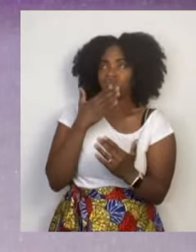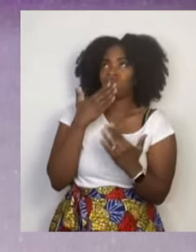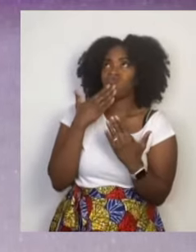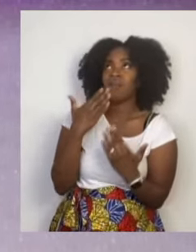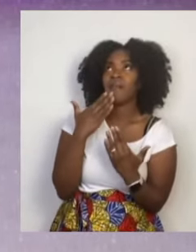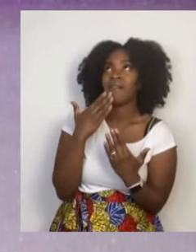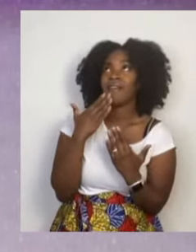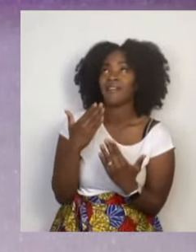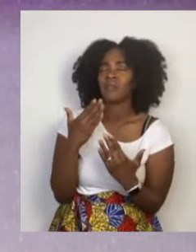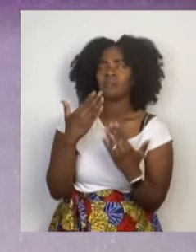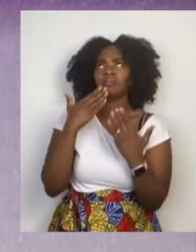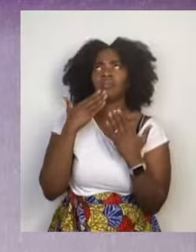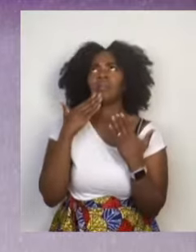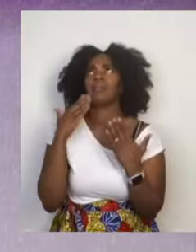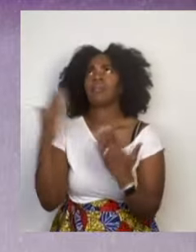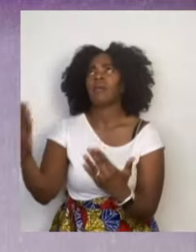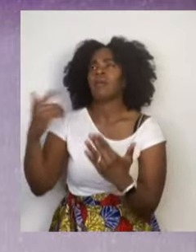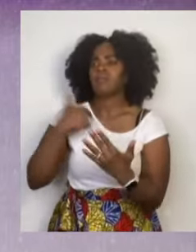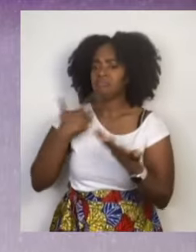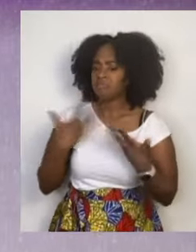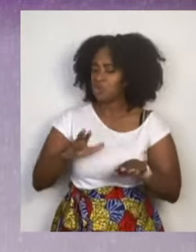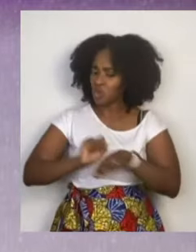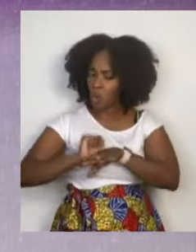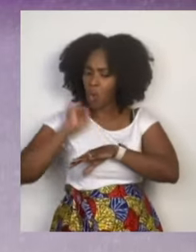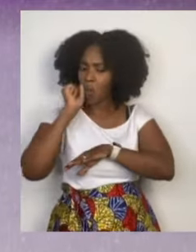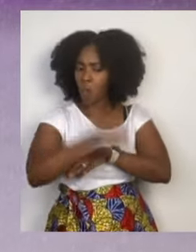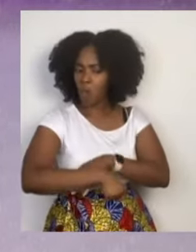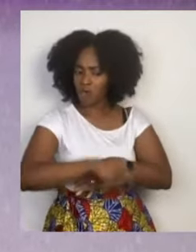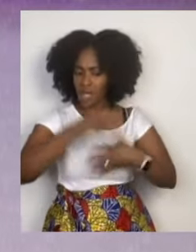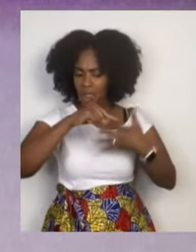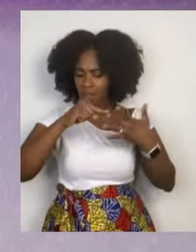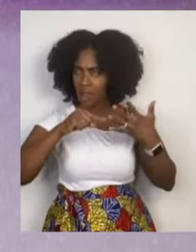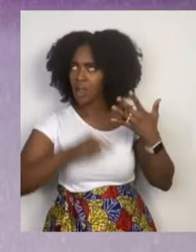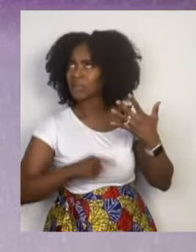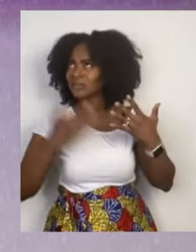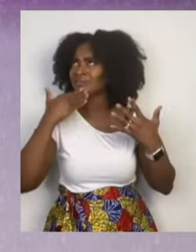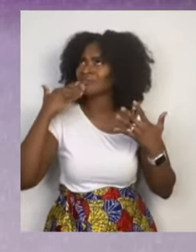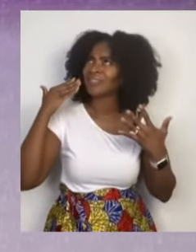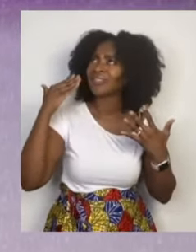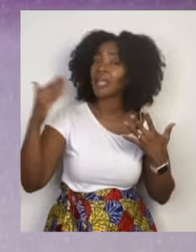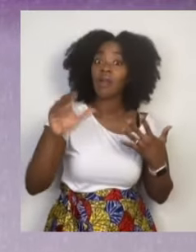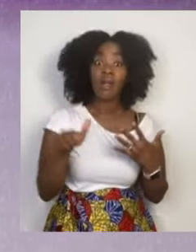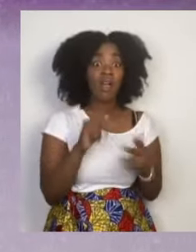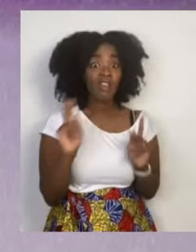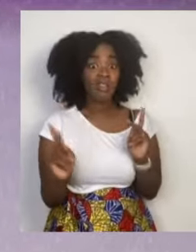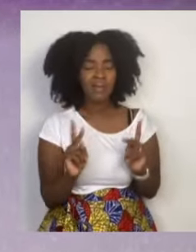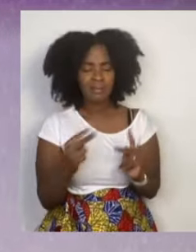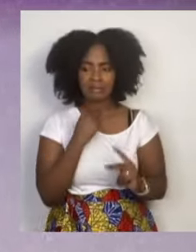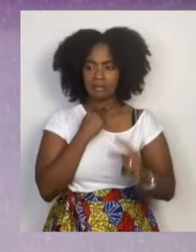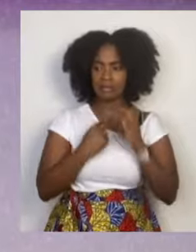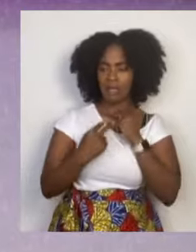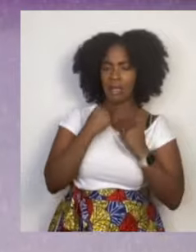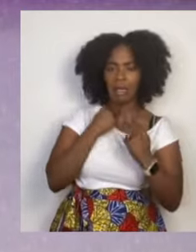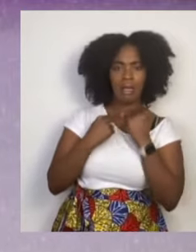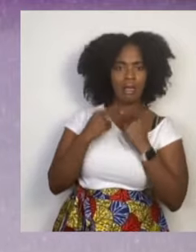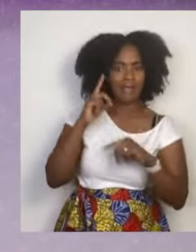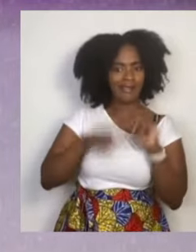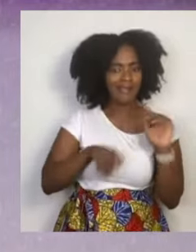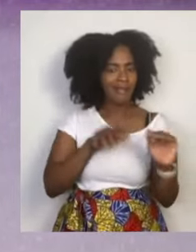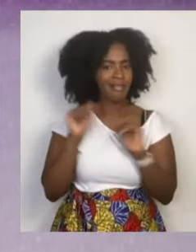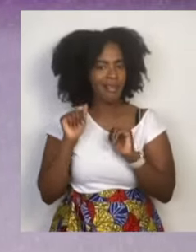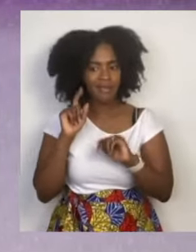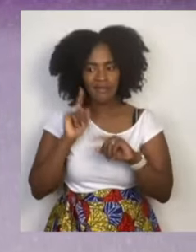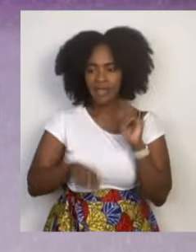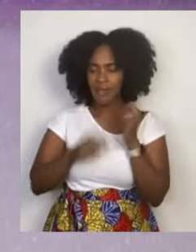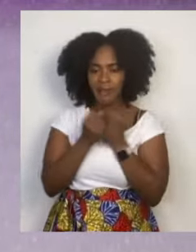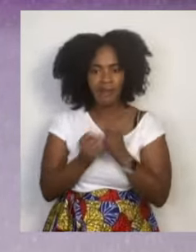overcome things that other people succumb to? And you've ever been in a place that that you say, you know, I'm grateful for